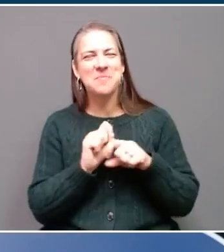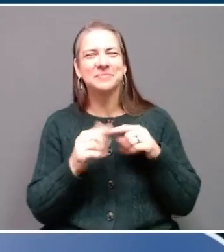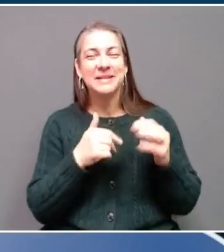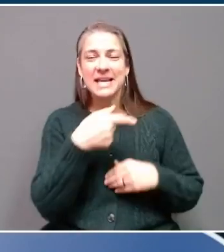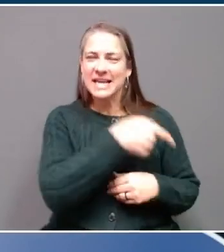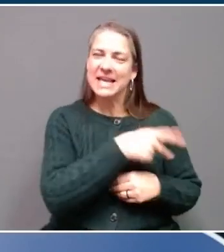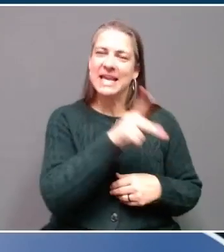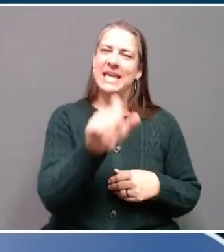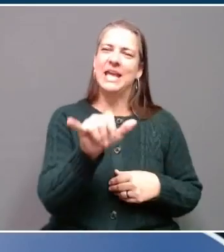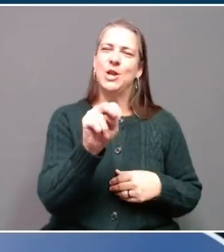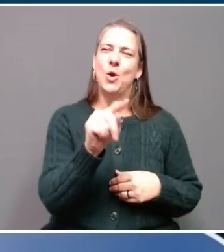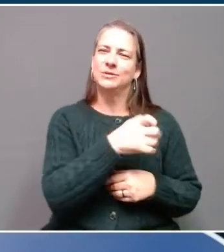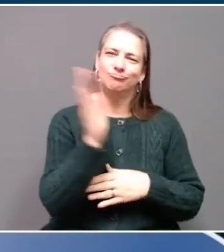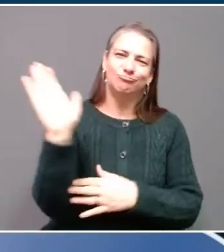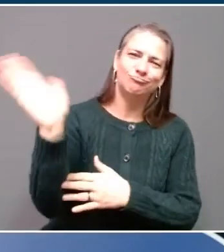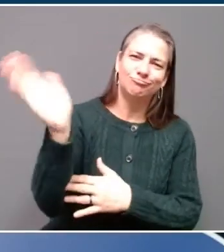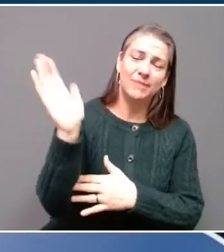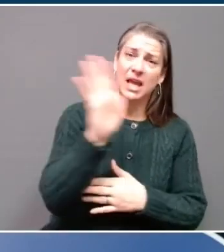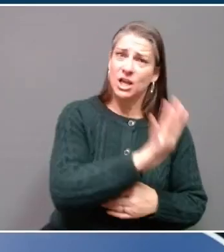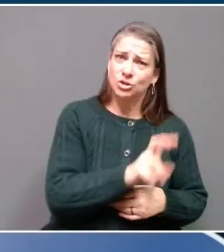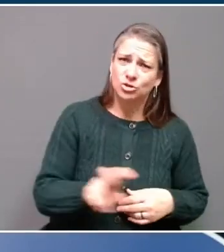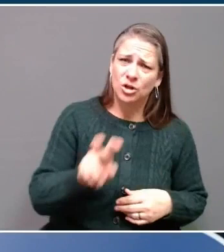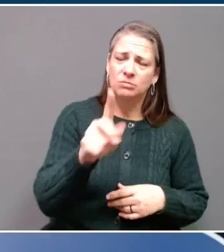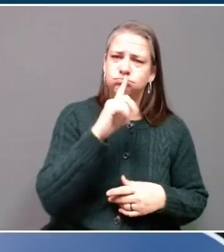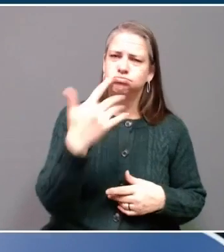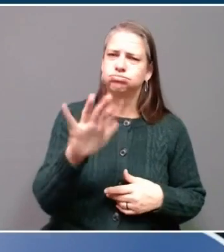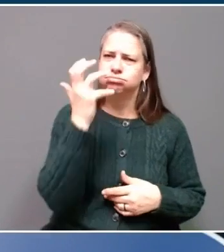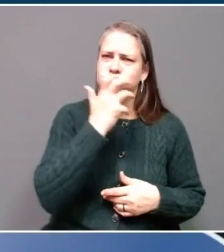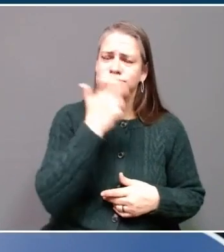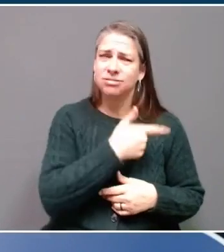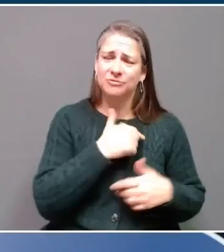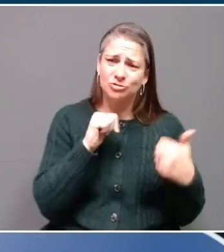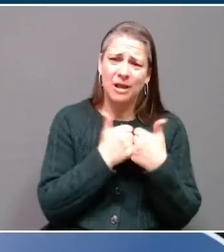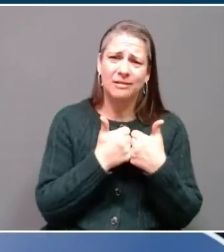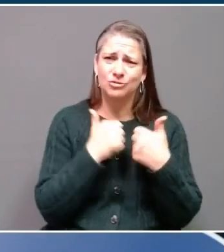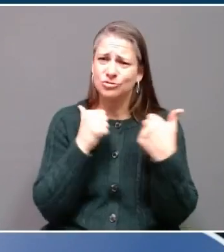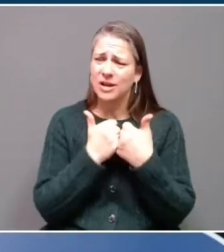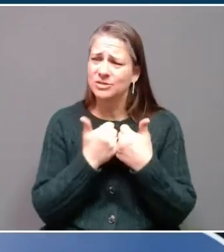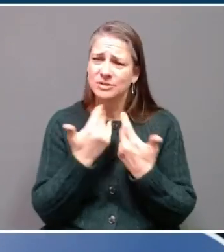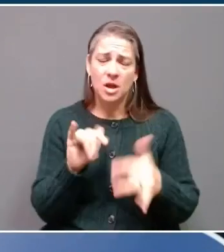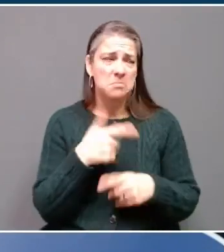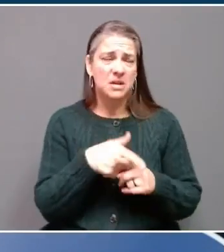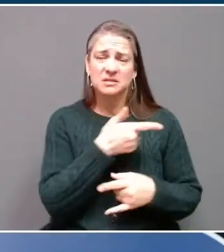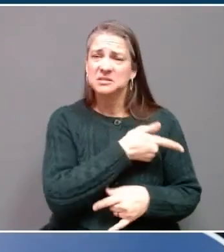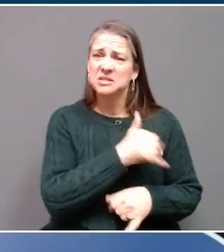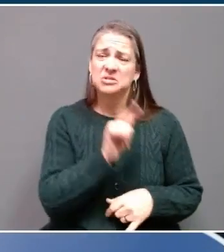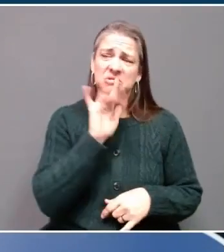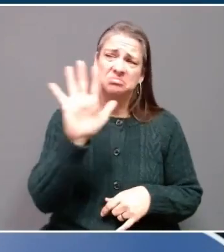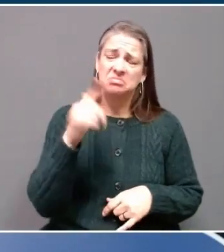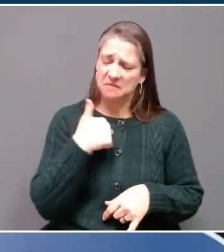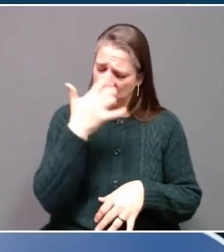His journey is remarkable. He's faced challenges, but in each case he credits his faith with overcoming.